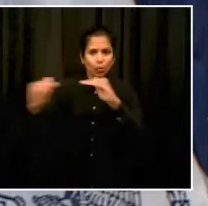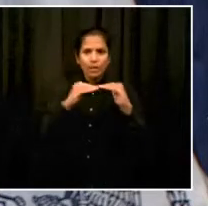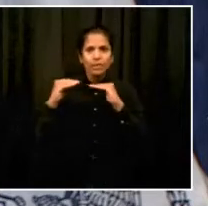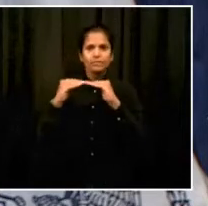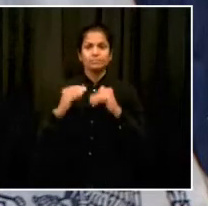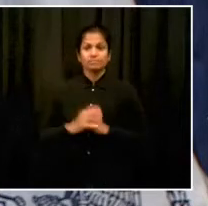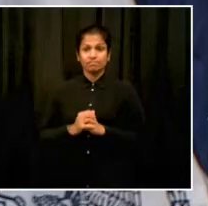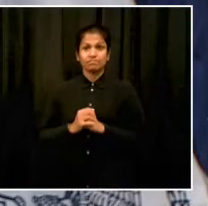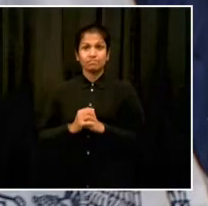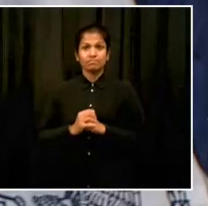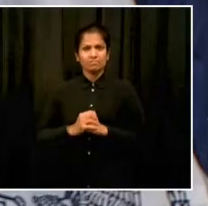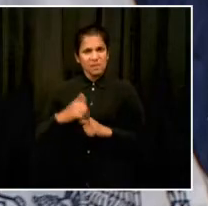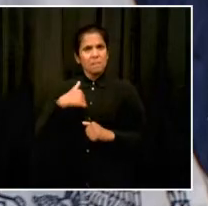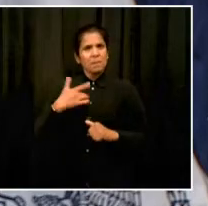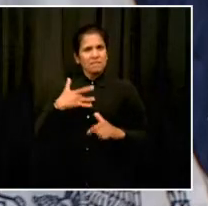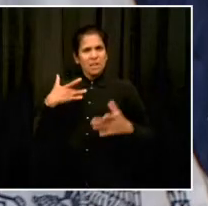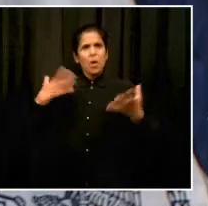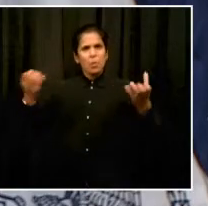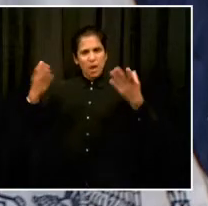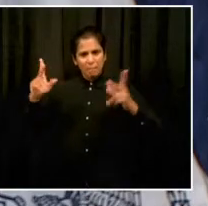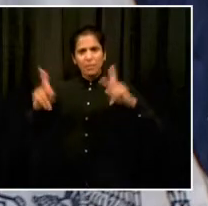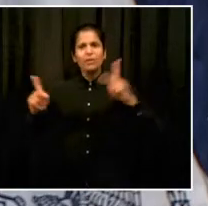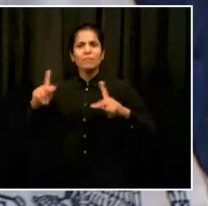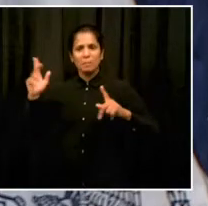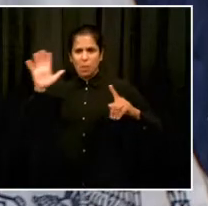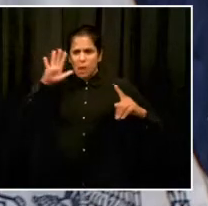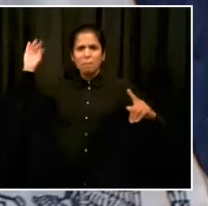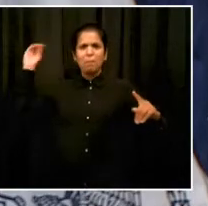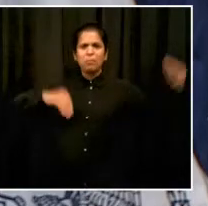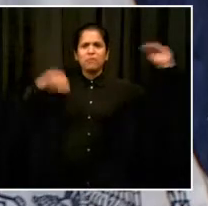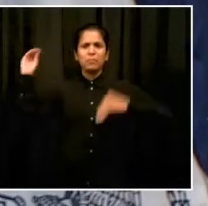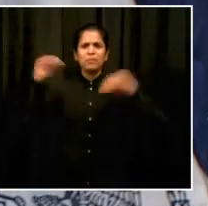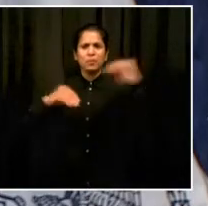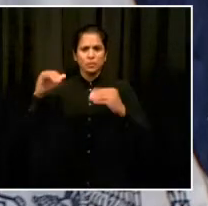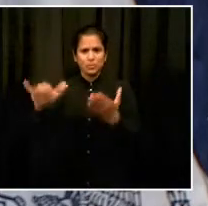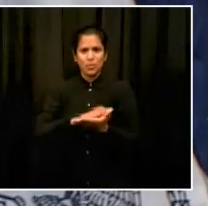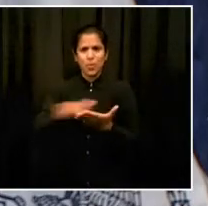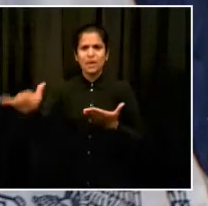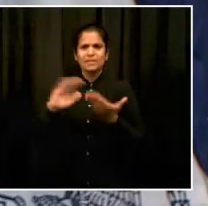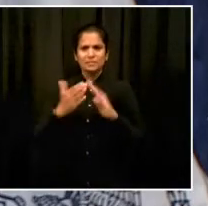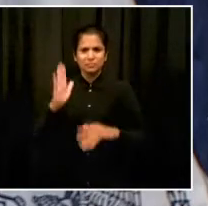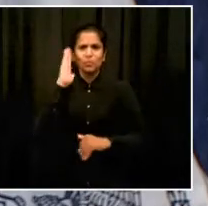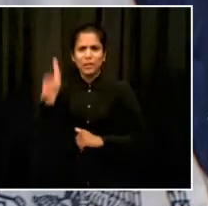more and more in the weeks and months ahead as we overcome this disease. Thank you so much, everyone.